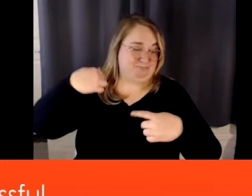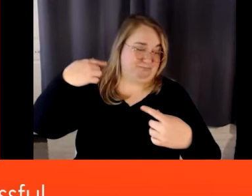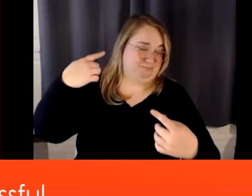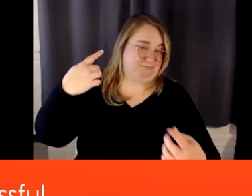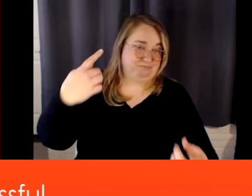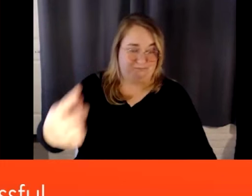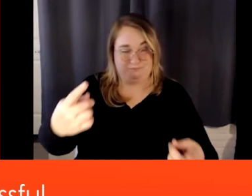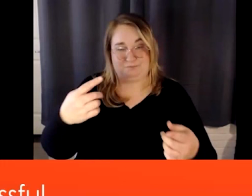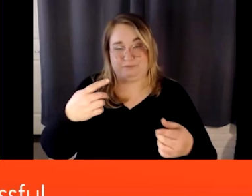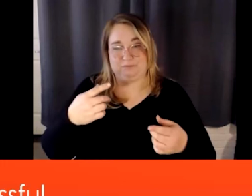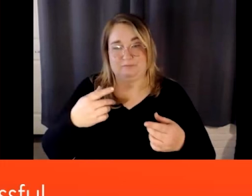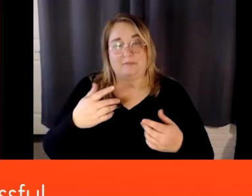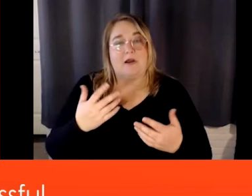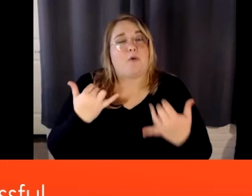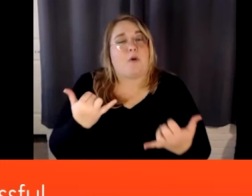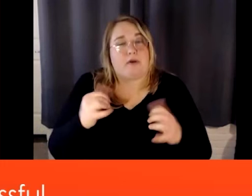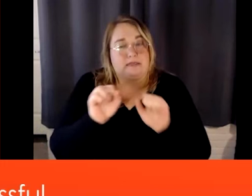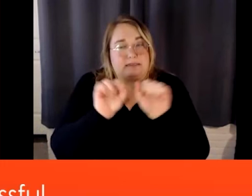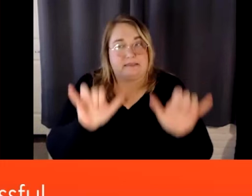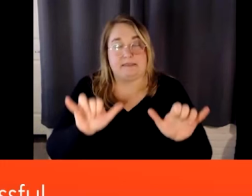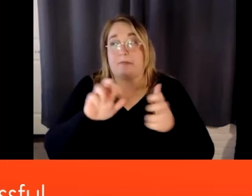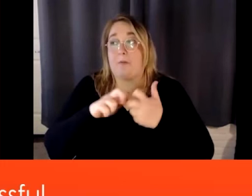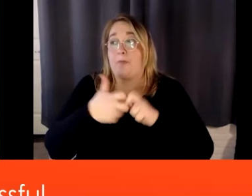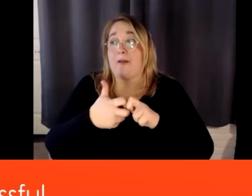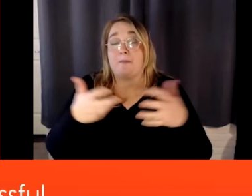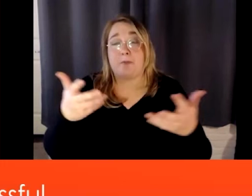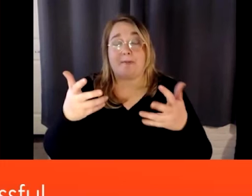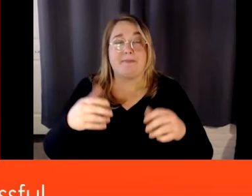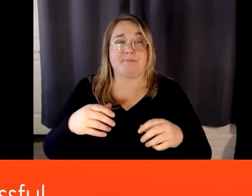in our current system, where we're basically